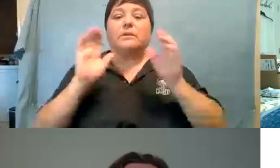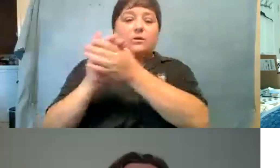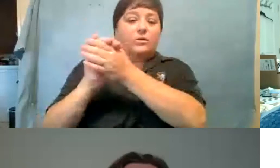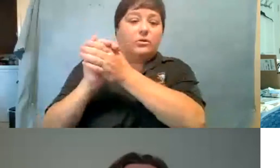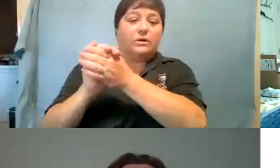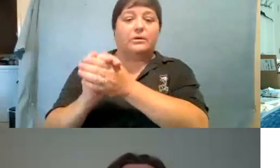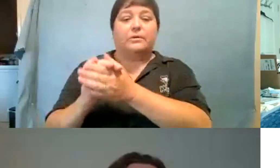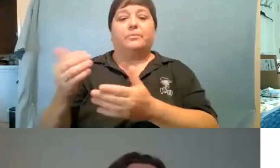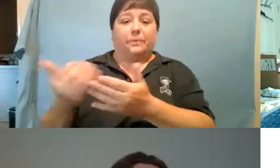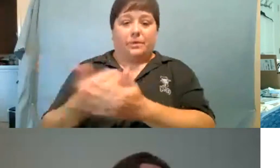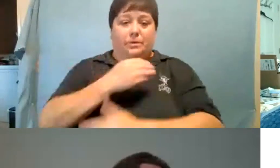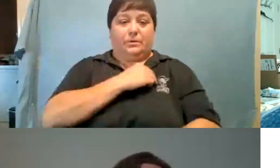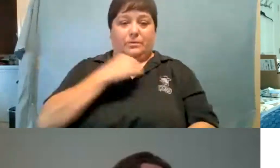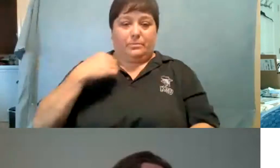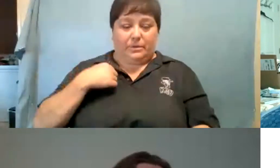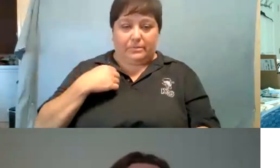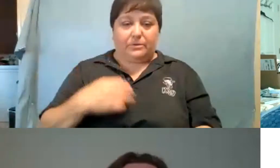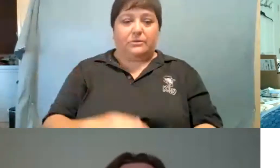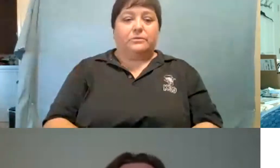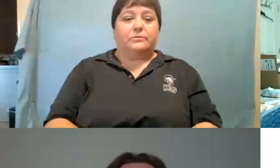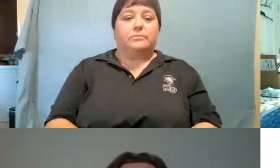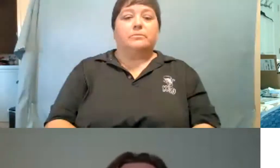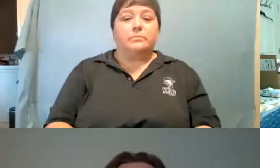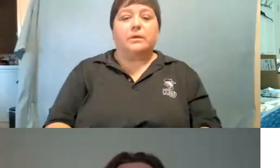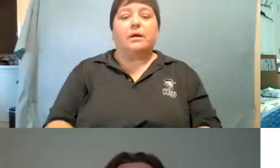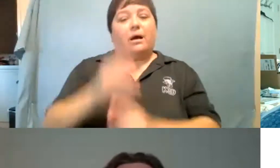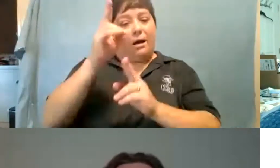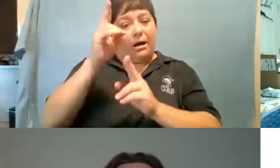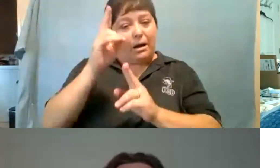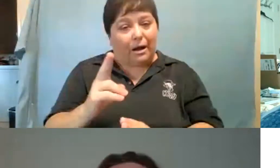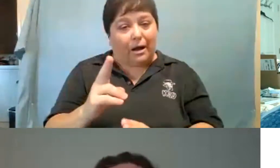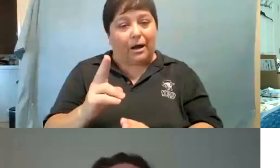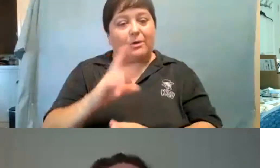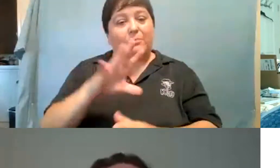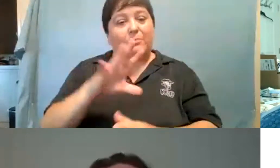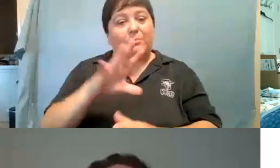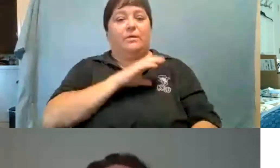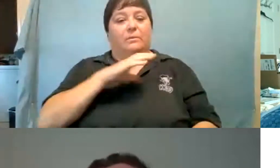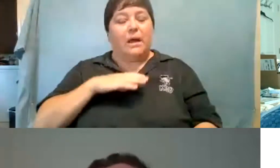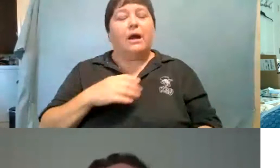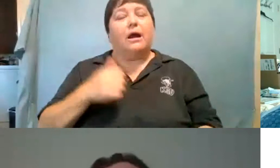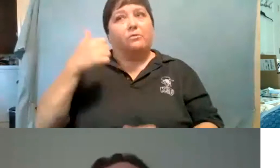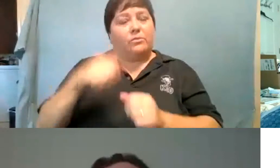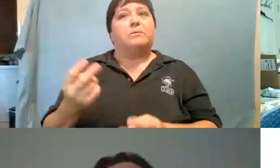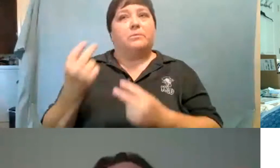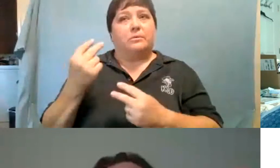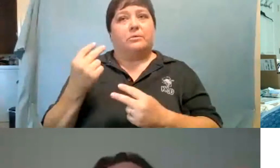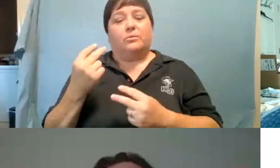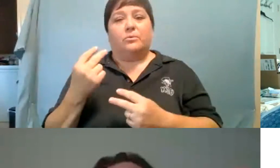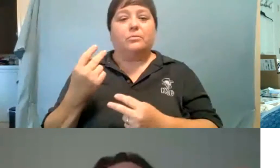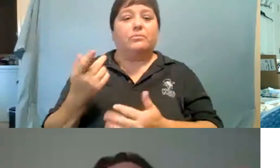Congratulations to our new members. It's a great honor to be a part of this committee. I remember whenever I was